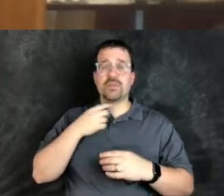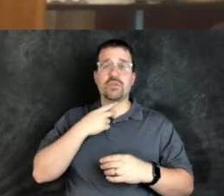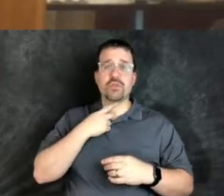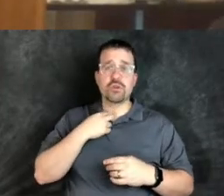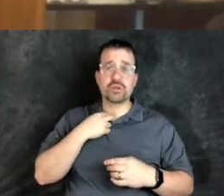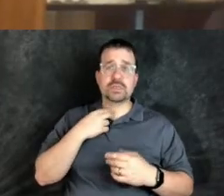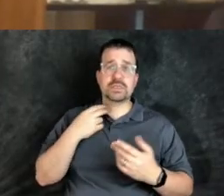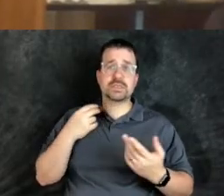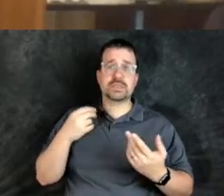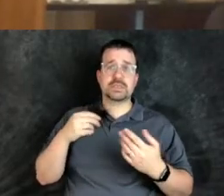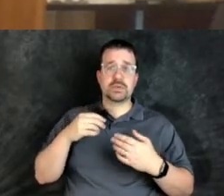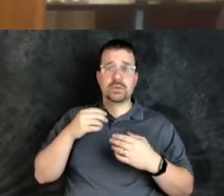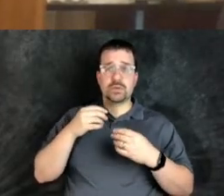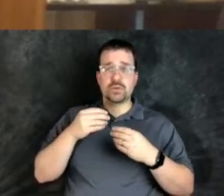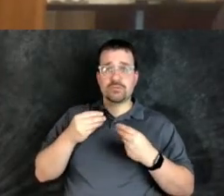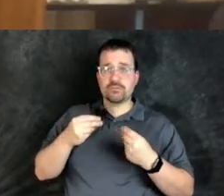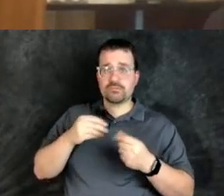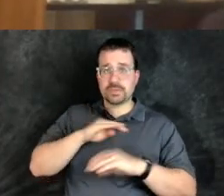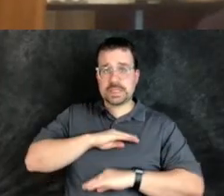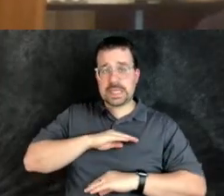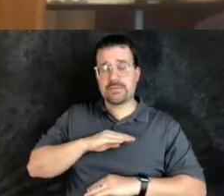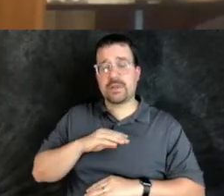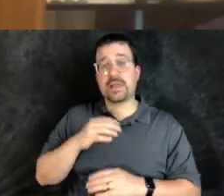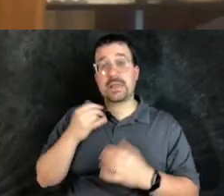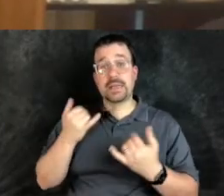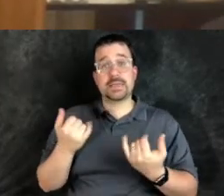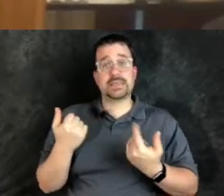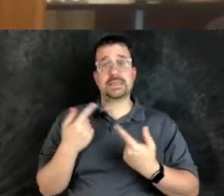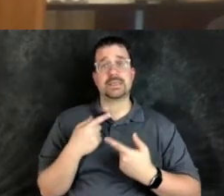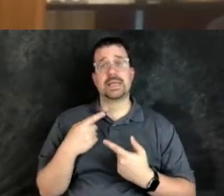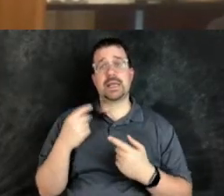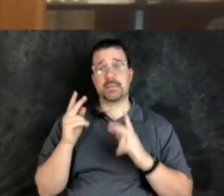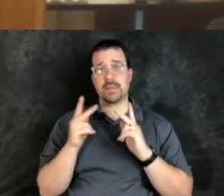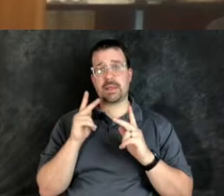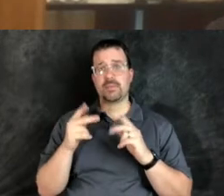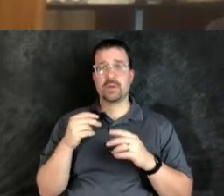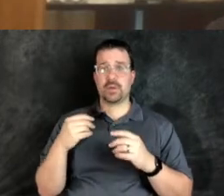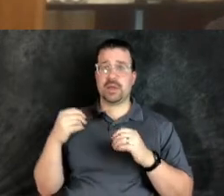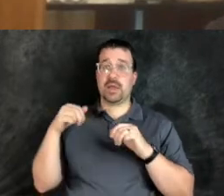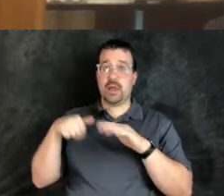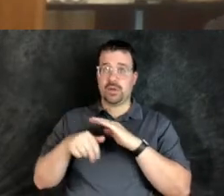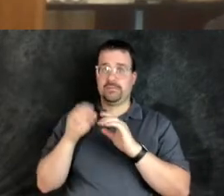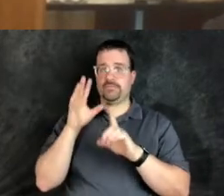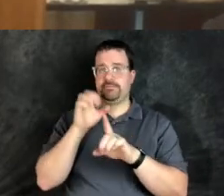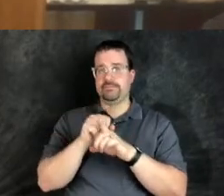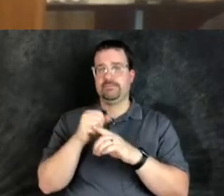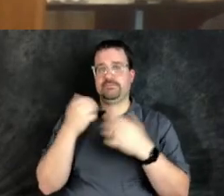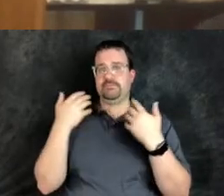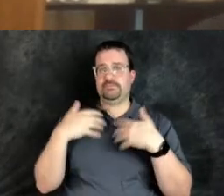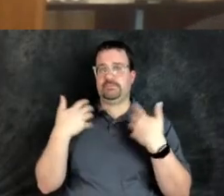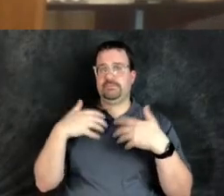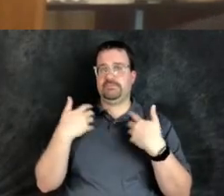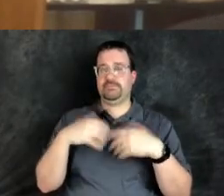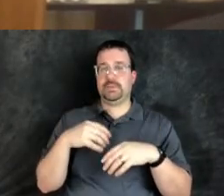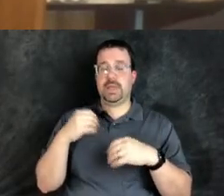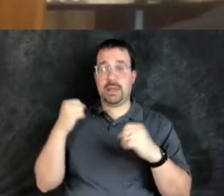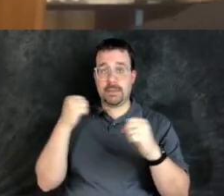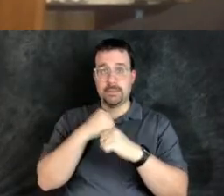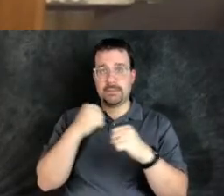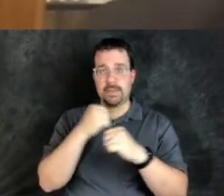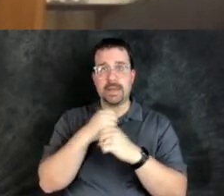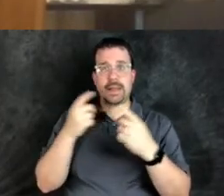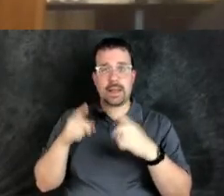thirst that was quenched. And now today, the people are under attack. A battle is